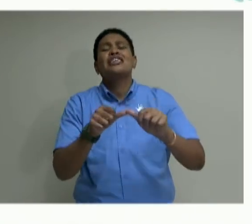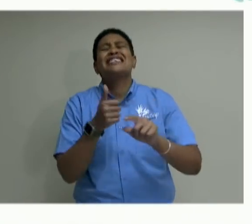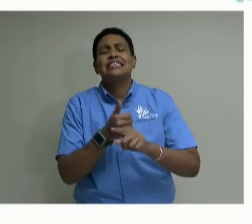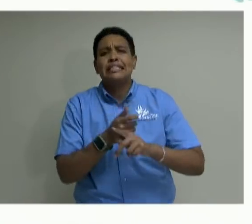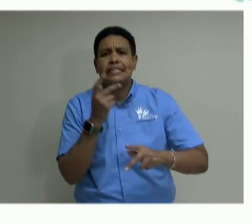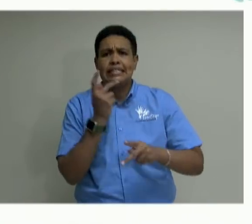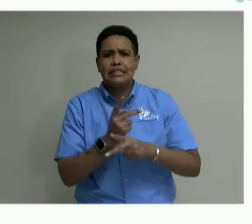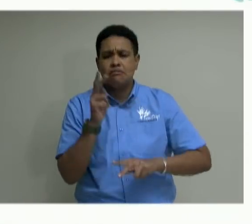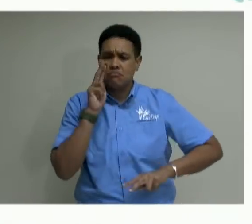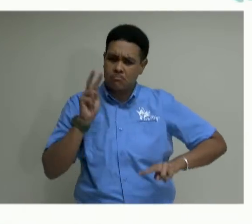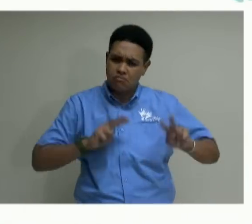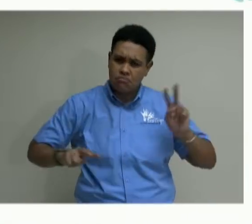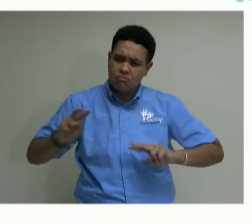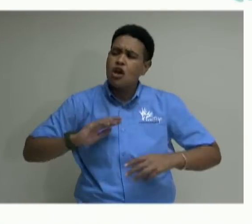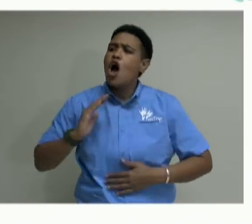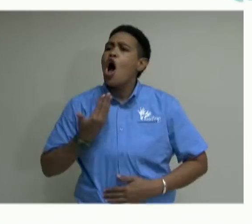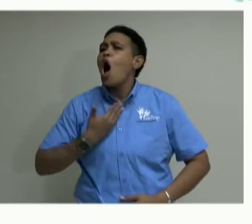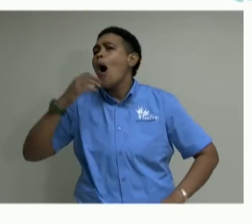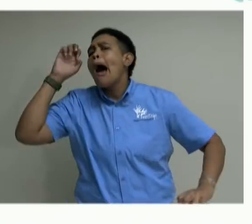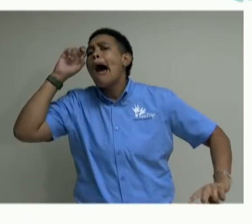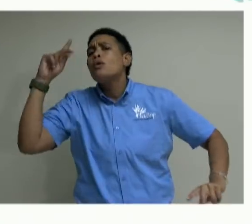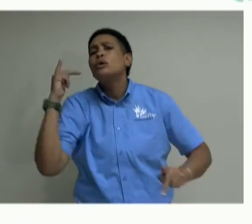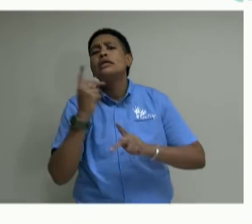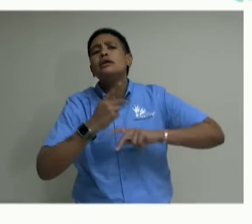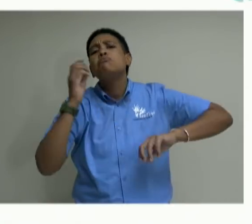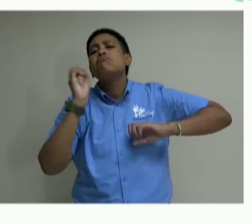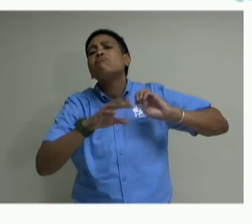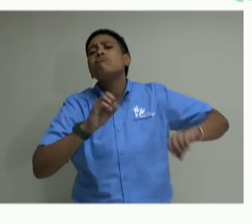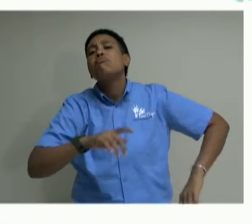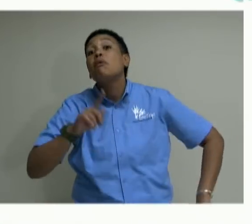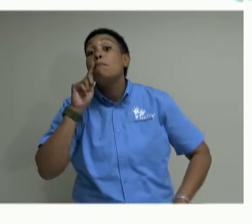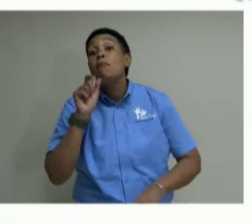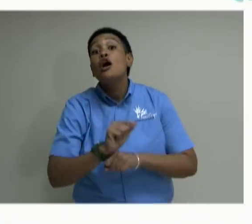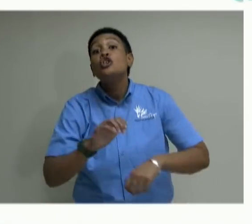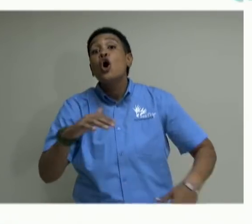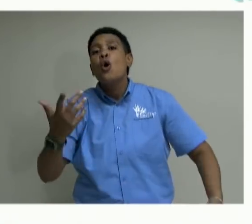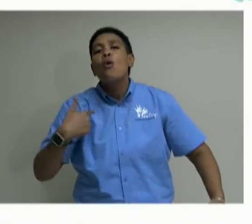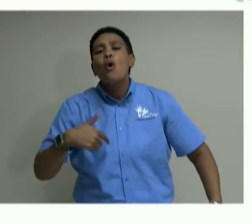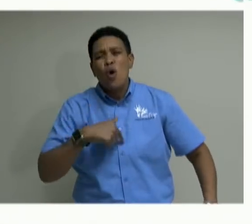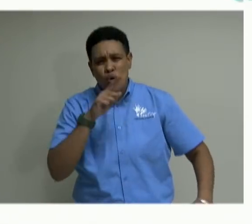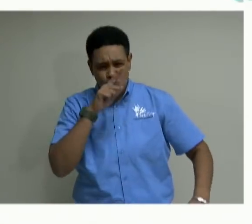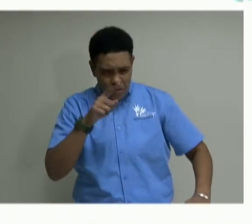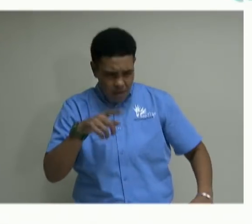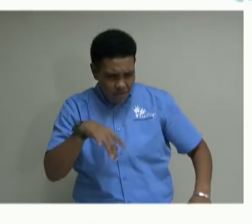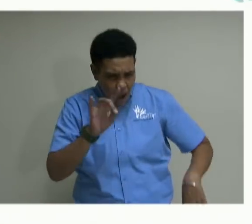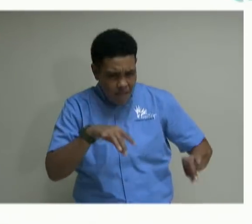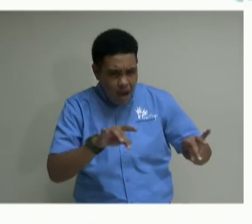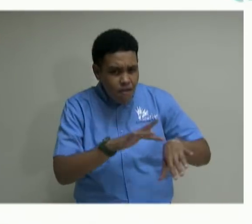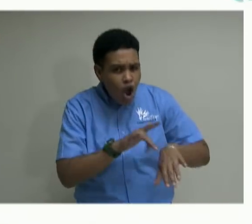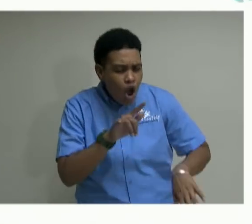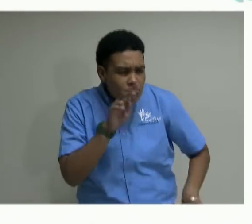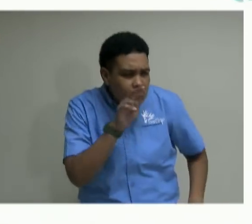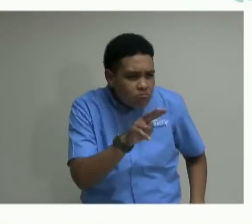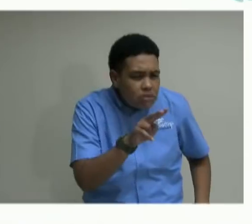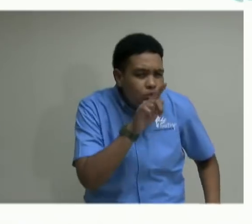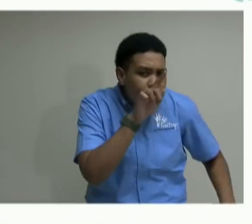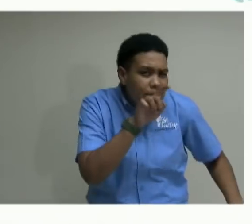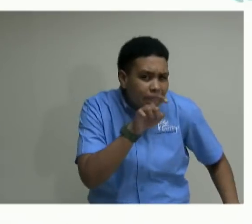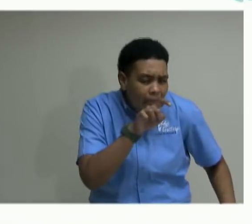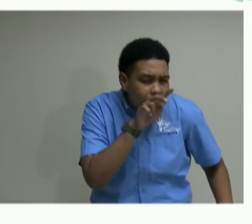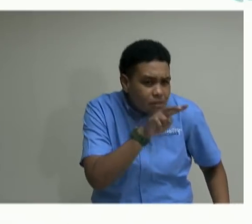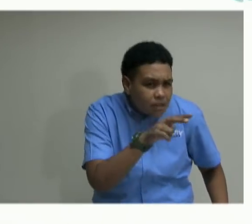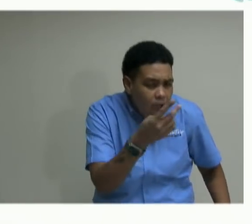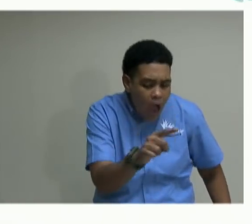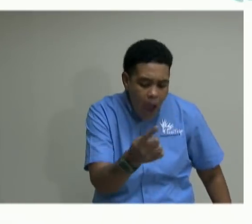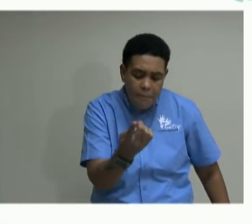surveillance, our education, ensuring that we're catching these cases early, testing them,